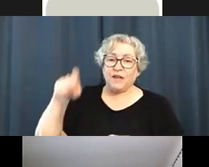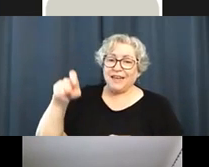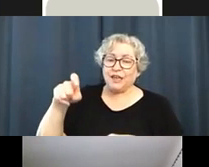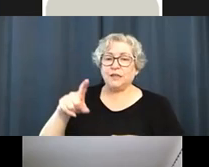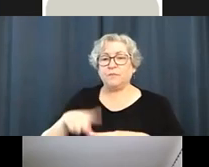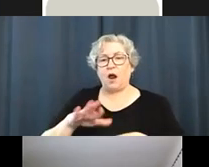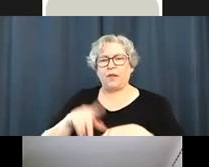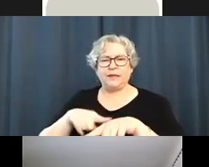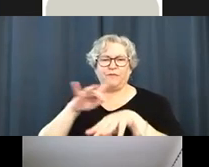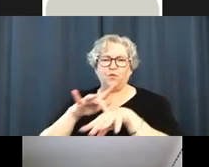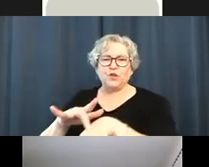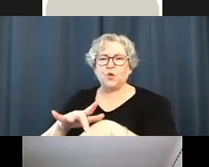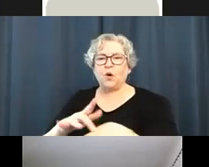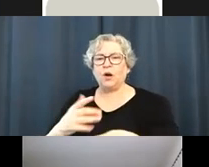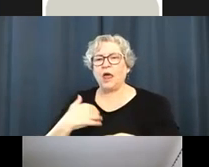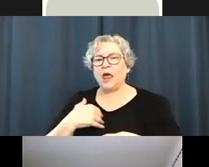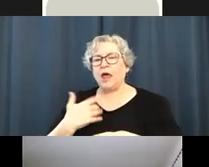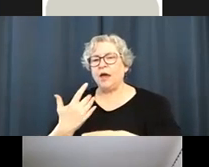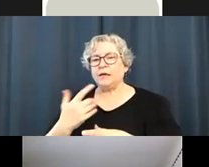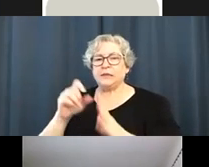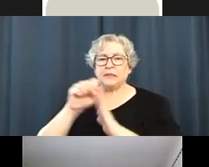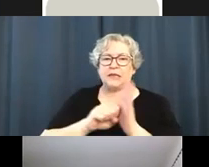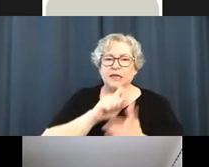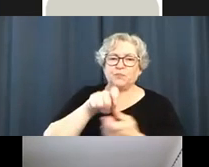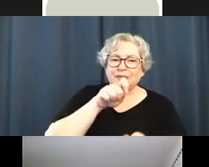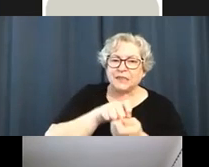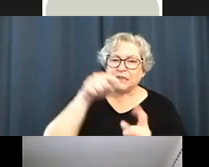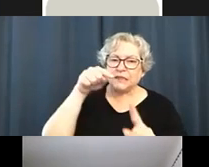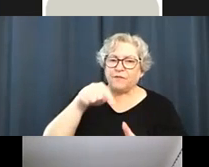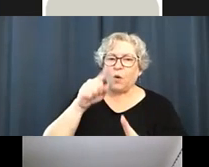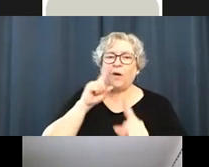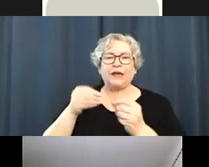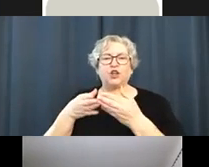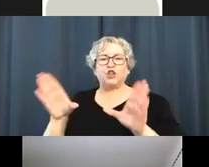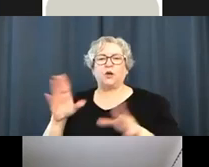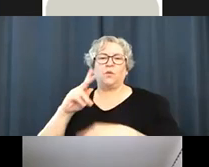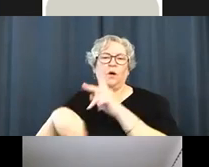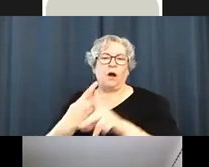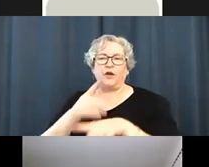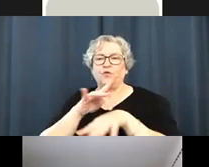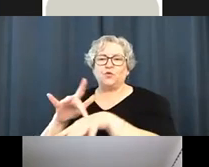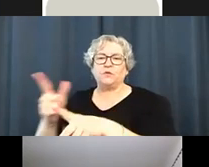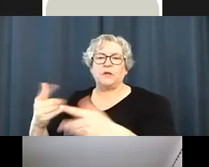the resource, they're made either state-specific or they're general, depending on what type of resource it is.